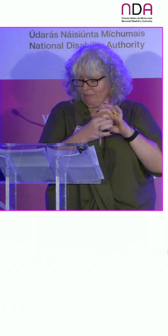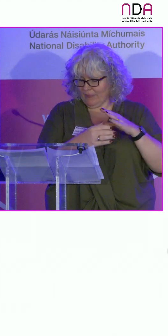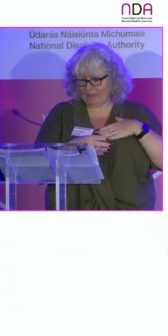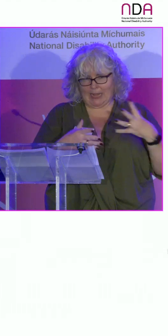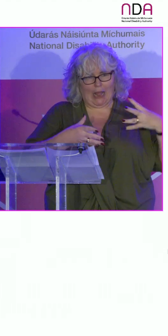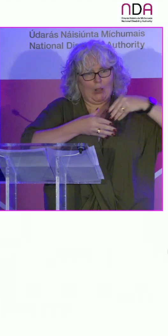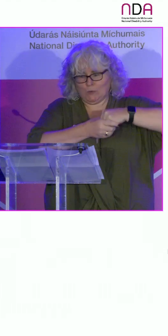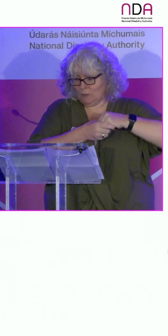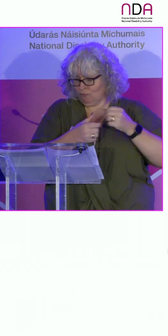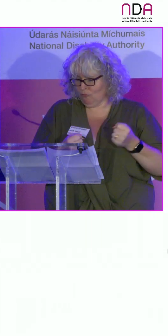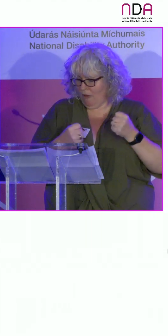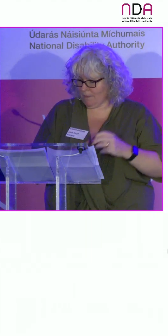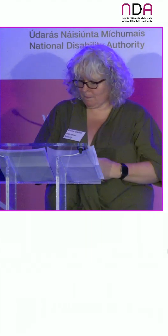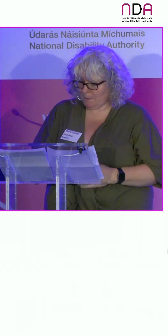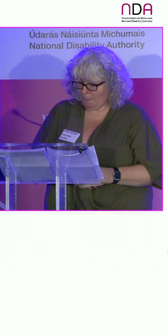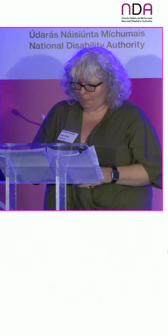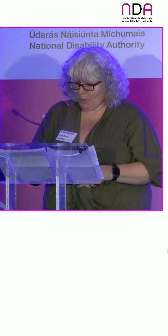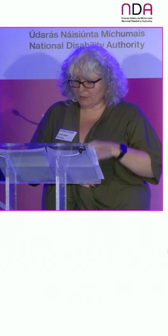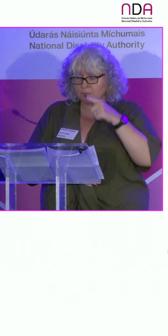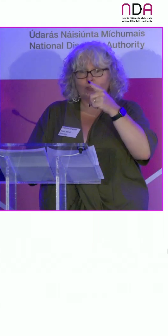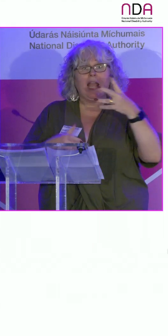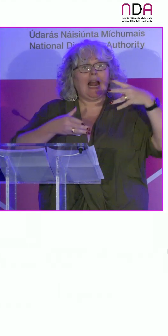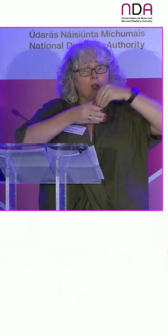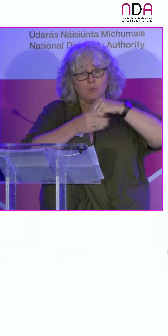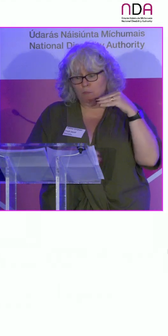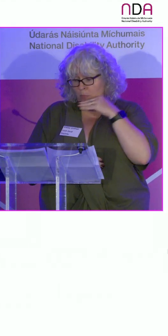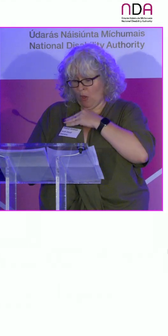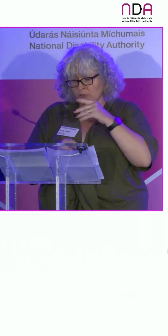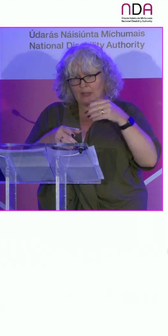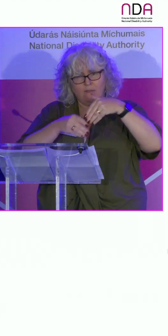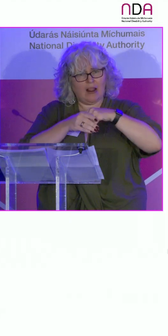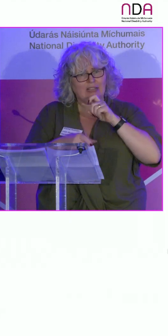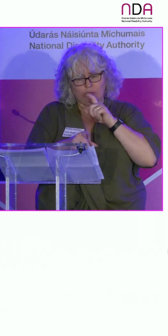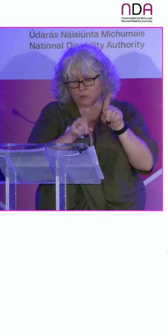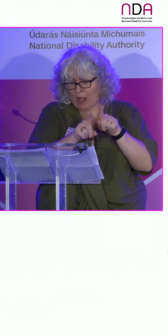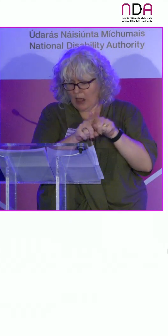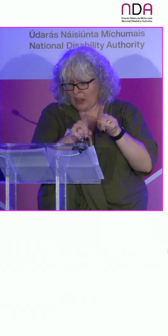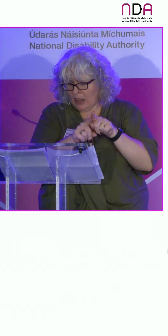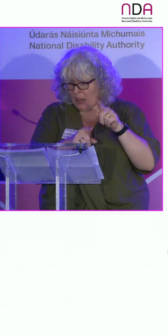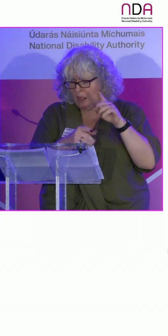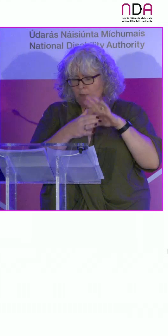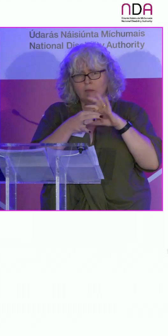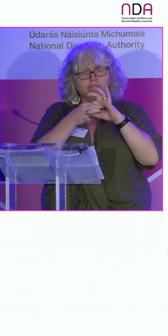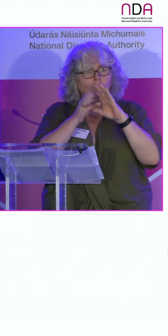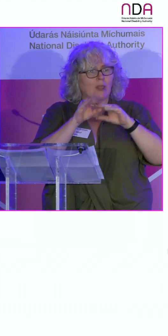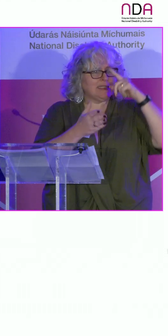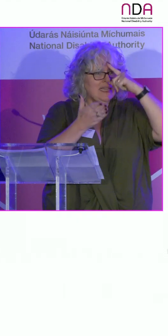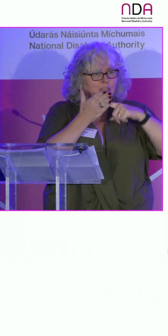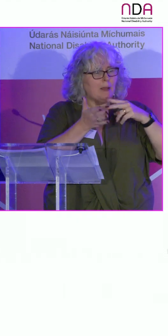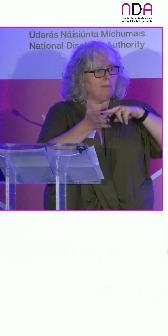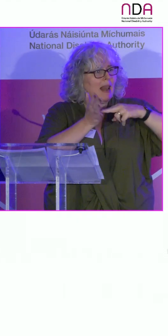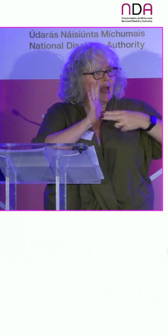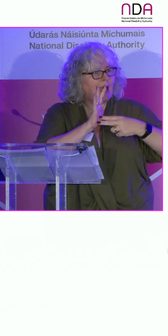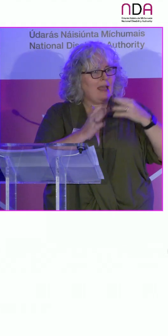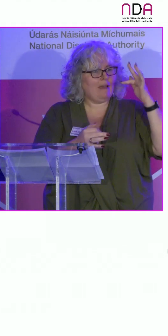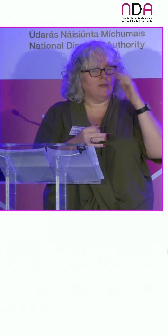and involved. That inclusiveness that we talk about, that inclusiveness in itself is important for other non-deaf